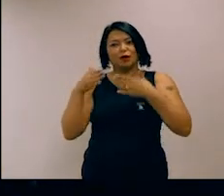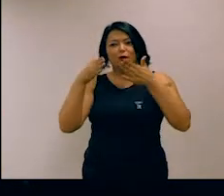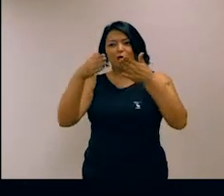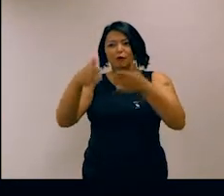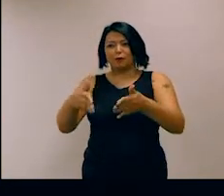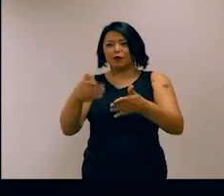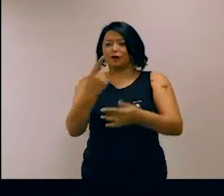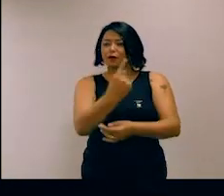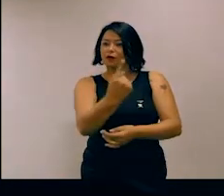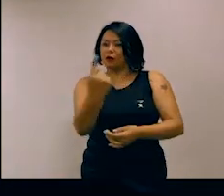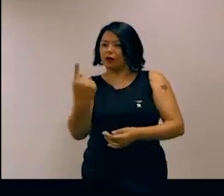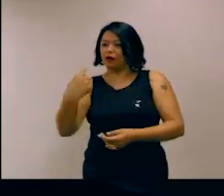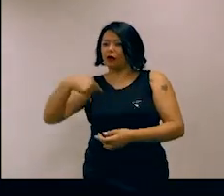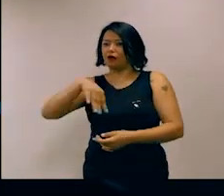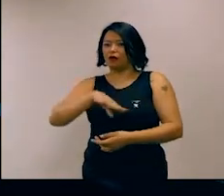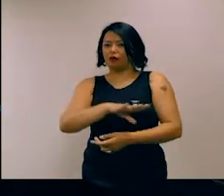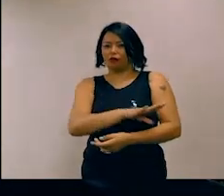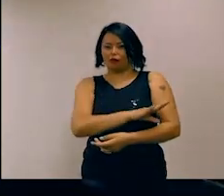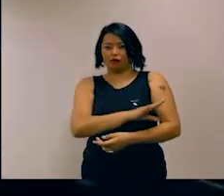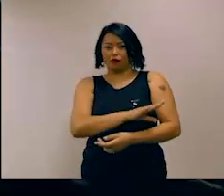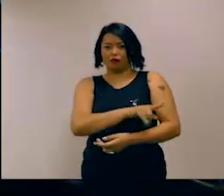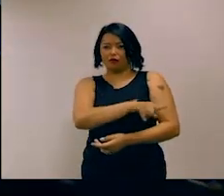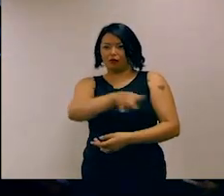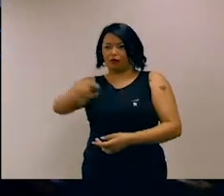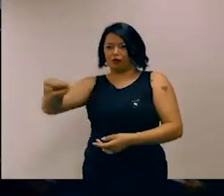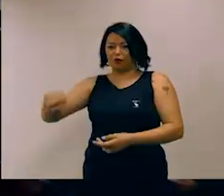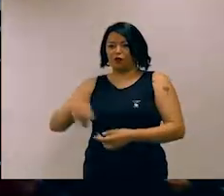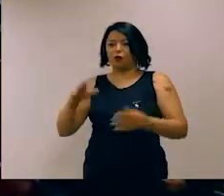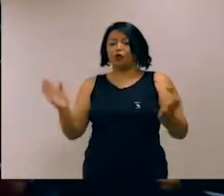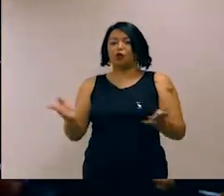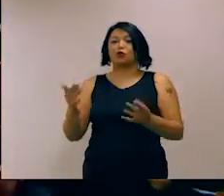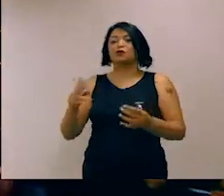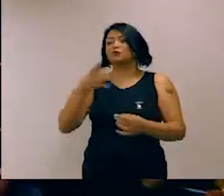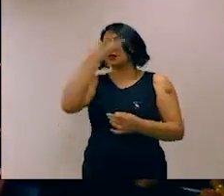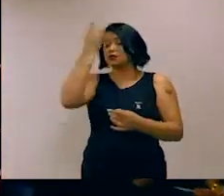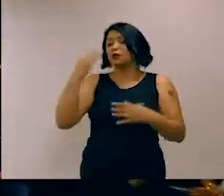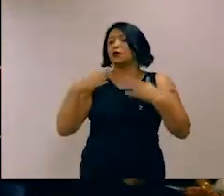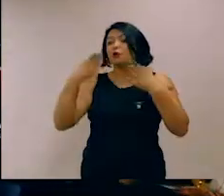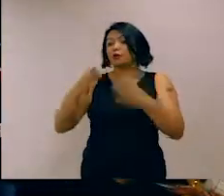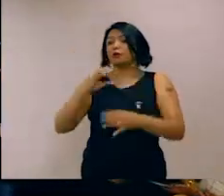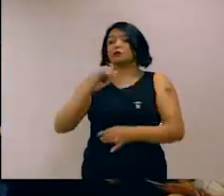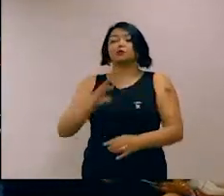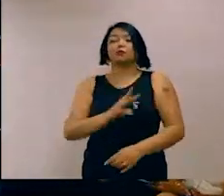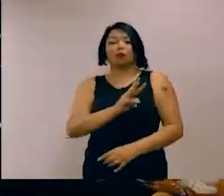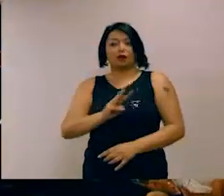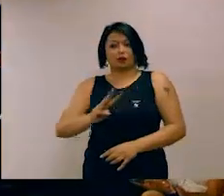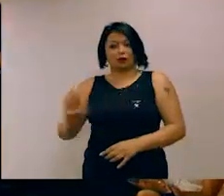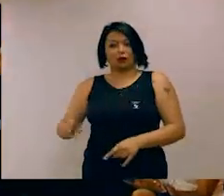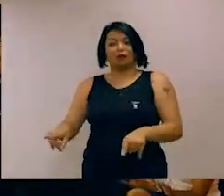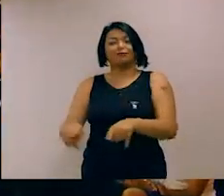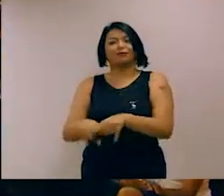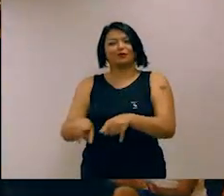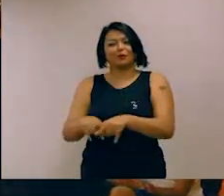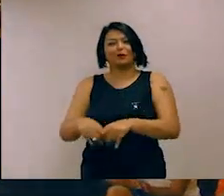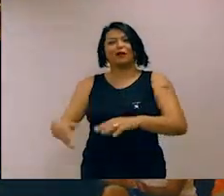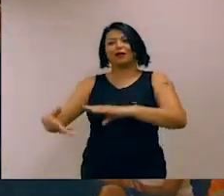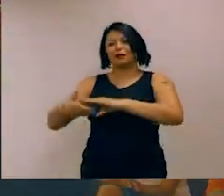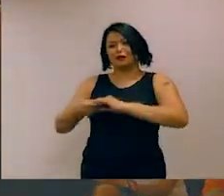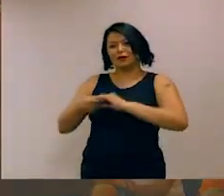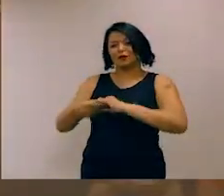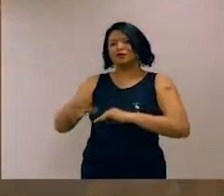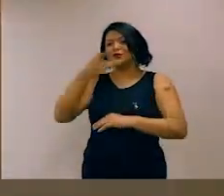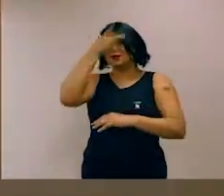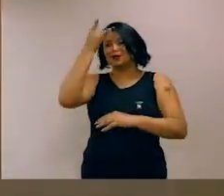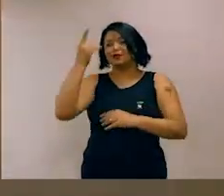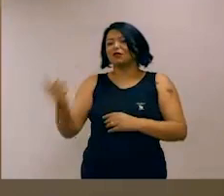On behalf of all of the organizers, I would like to thank you for your presence and to thank those who are following up the event